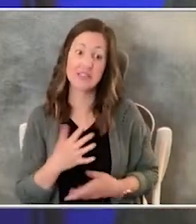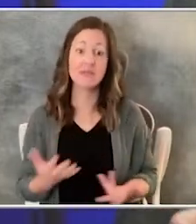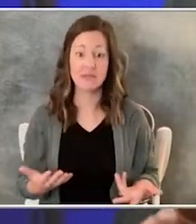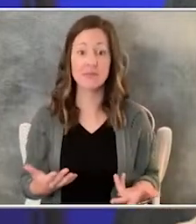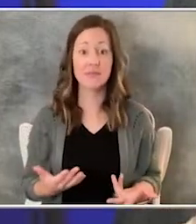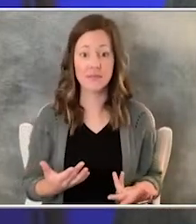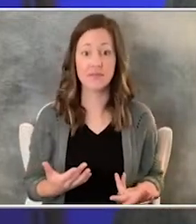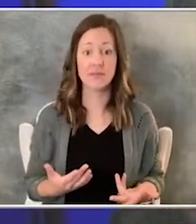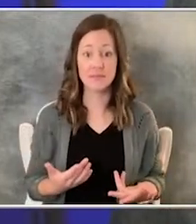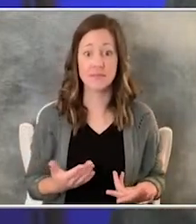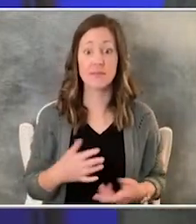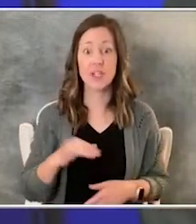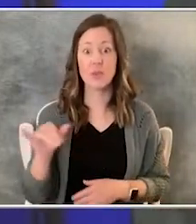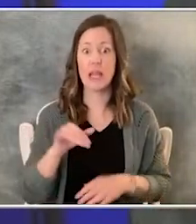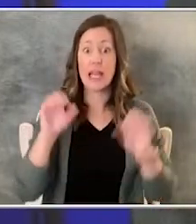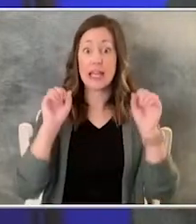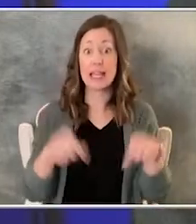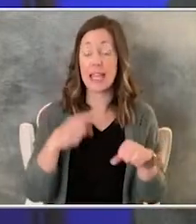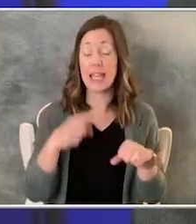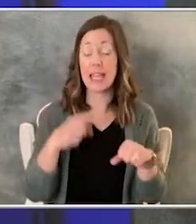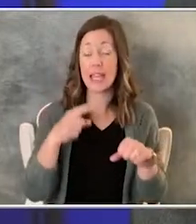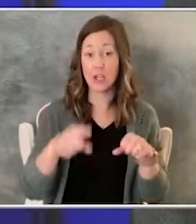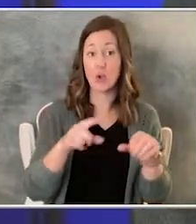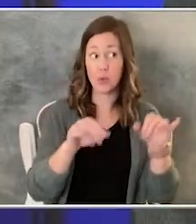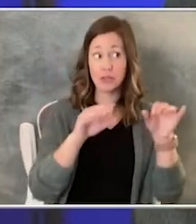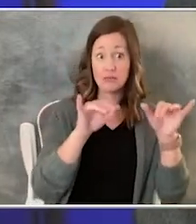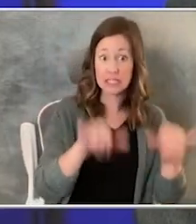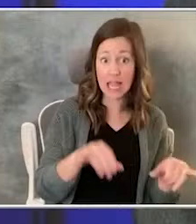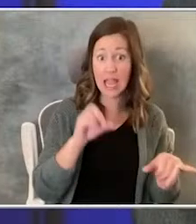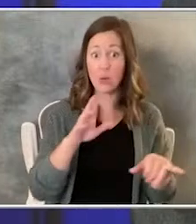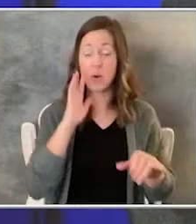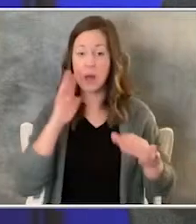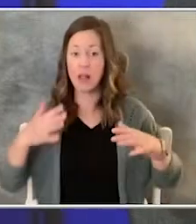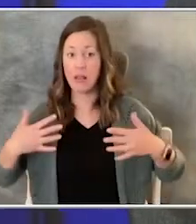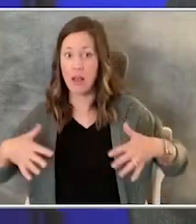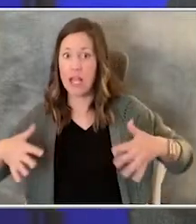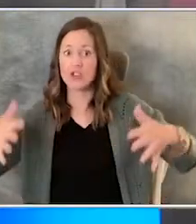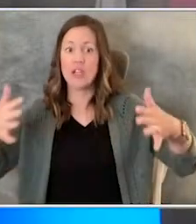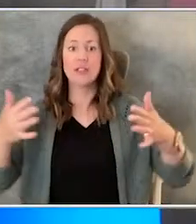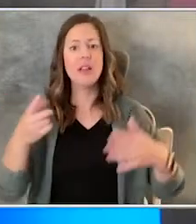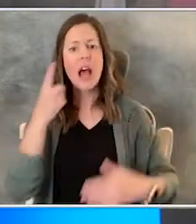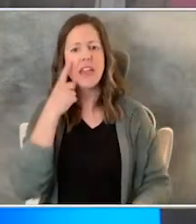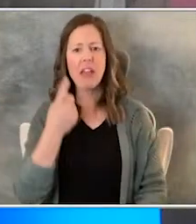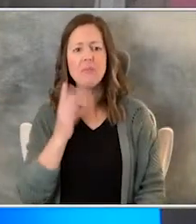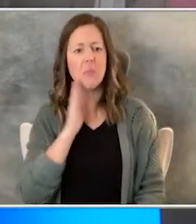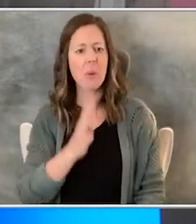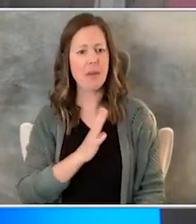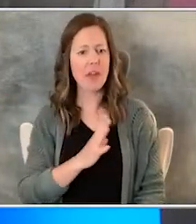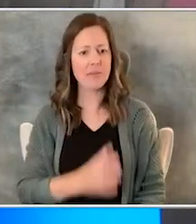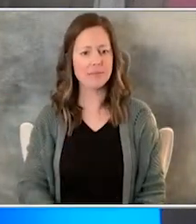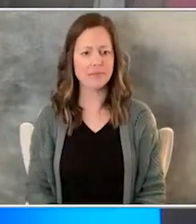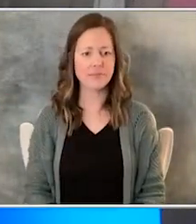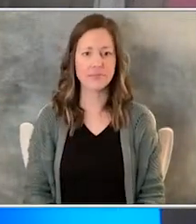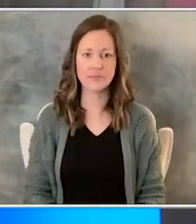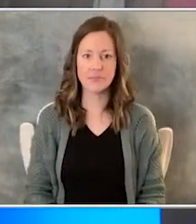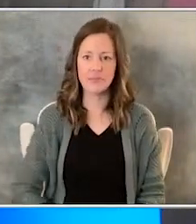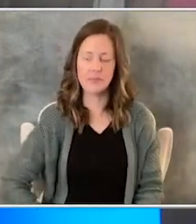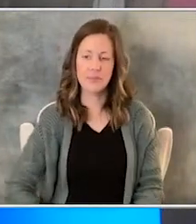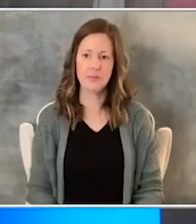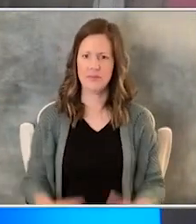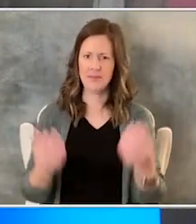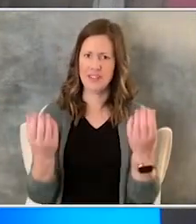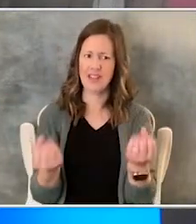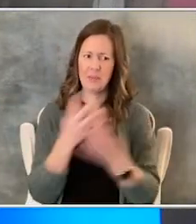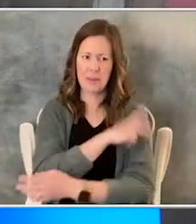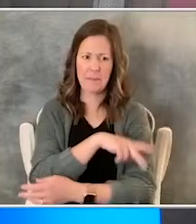kind of helps everybody just to take the edge off, just to mild them out. We usually don't put them asleep though. They're usually awake, just sedate, we call it conscious